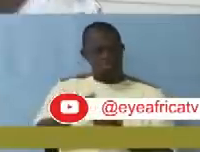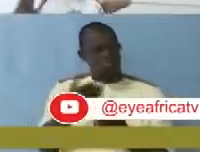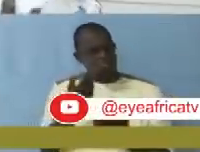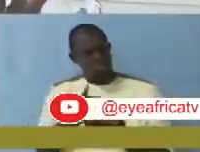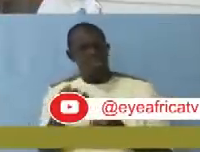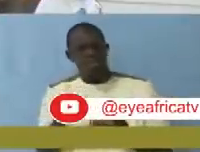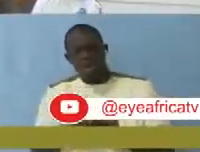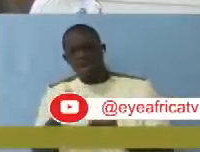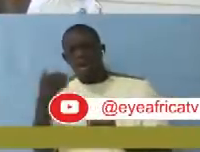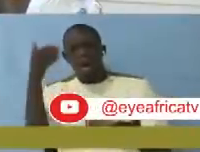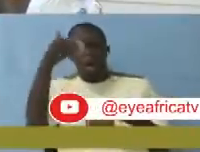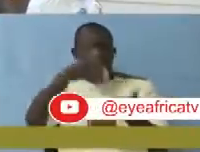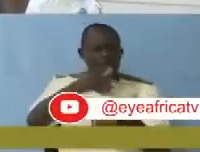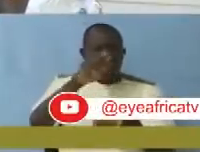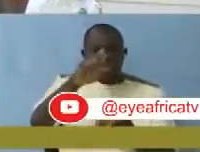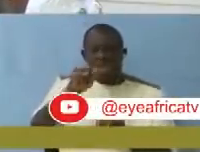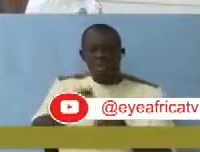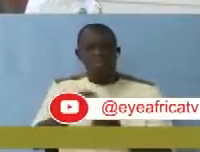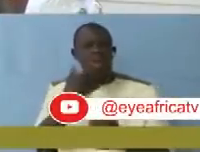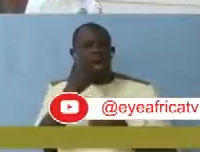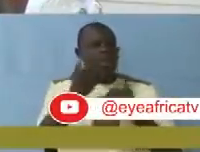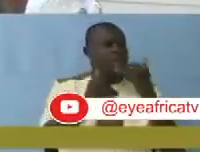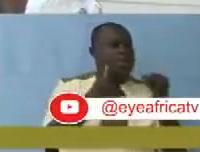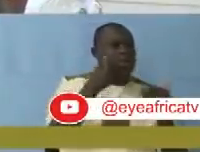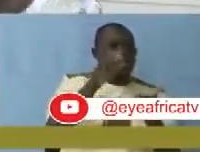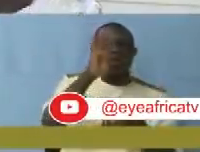Saho. They didn't know me. They'll